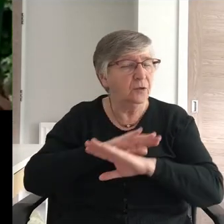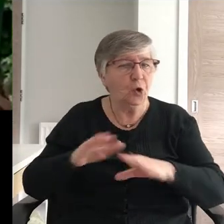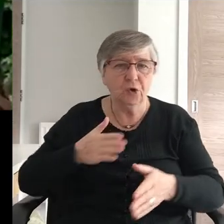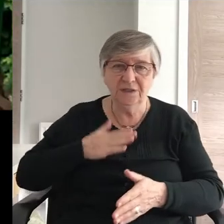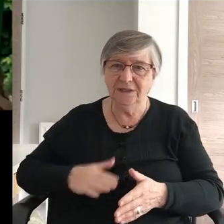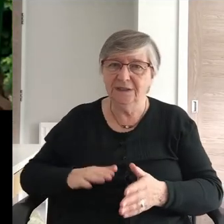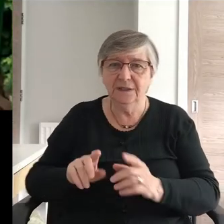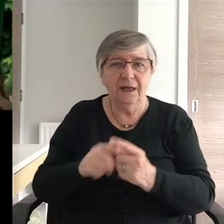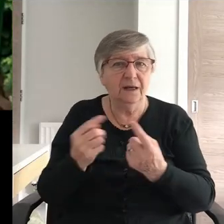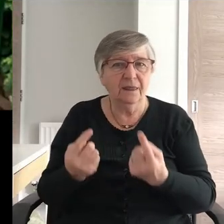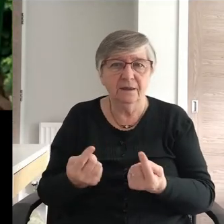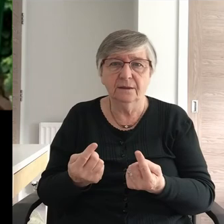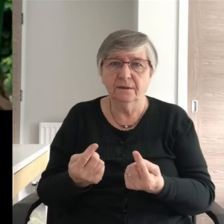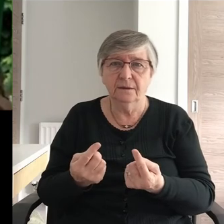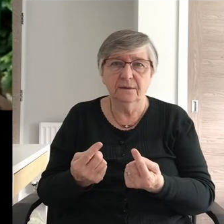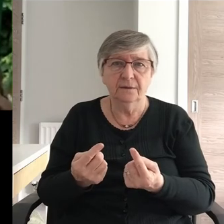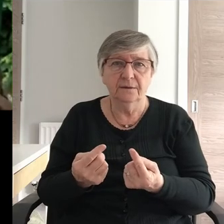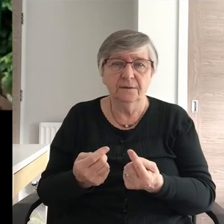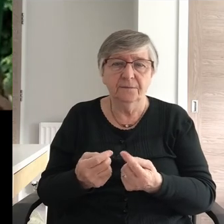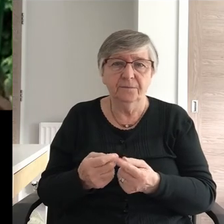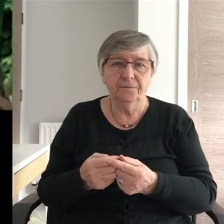I shall not be in want.